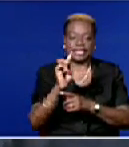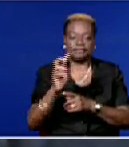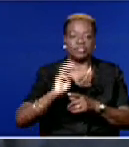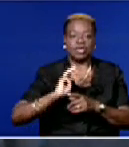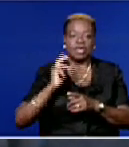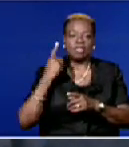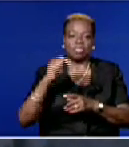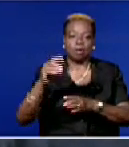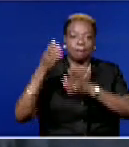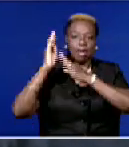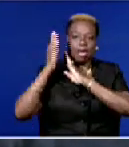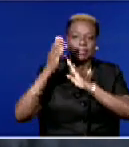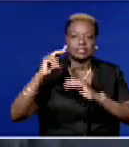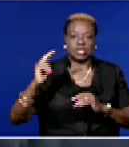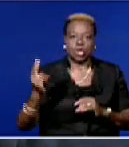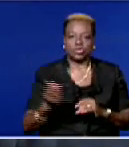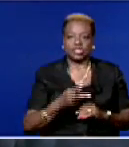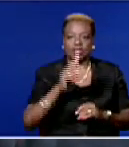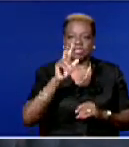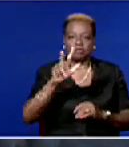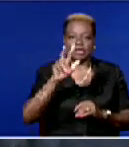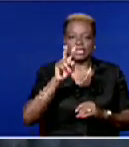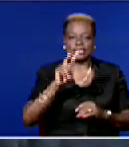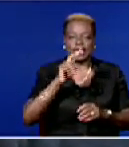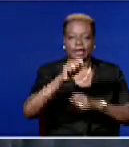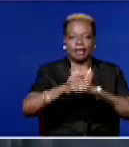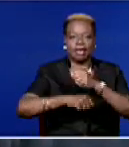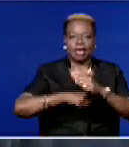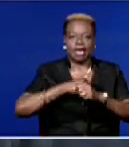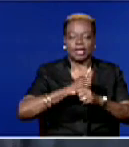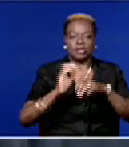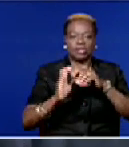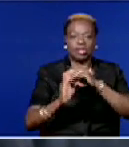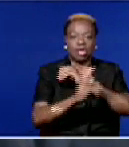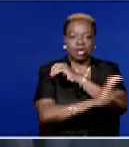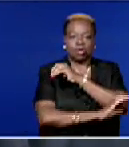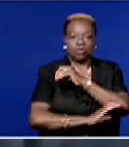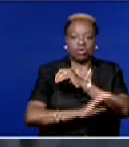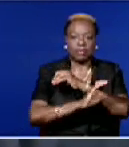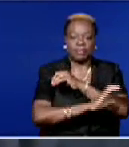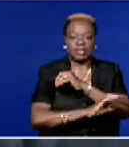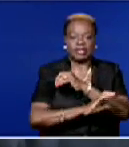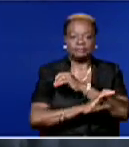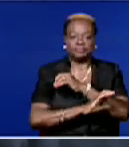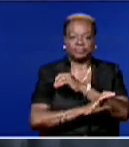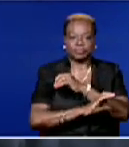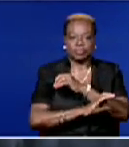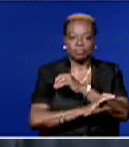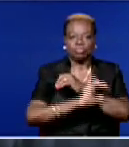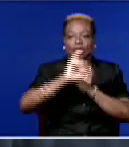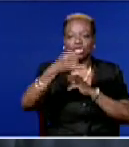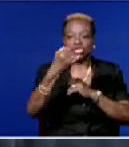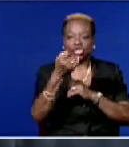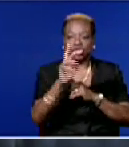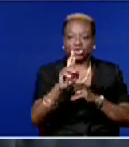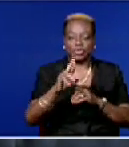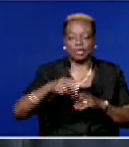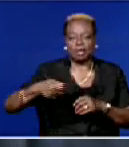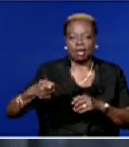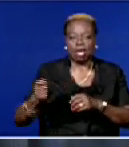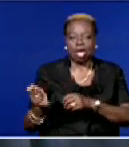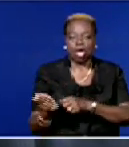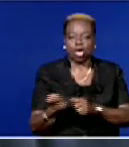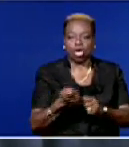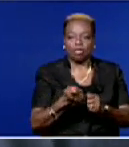the Bahamas is hosting the 32nd annual Caribbean Amateur Junior Golf Championships, and this is where we're a member